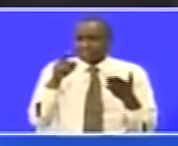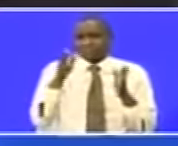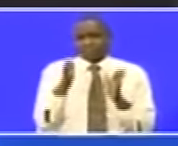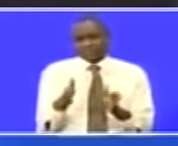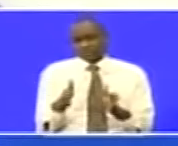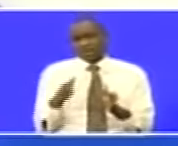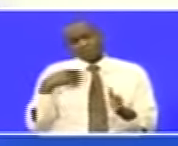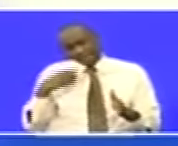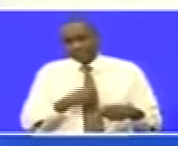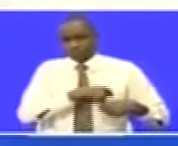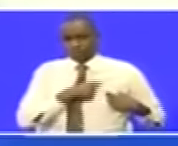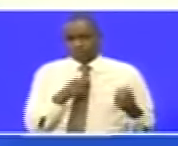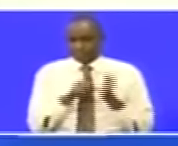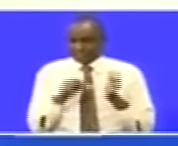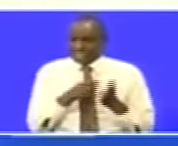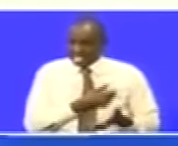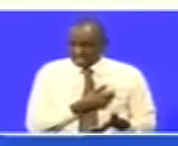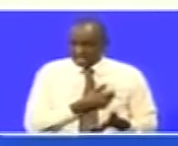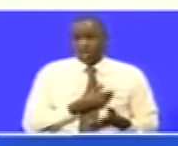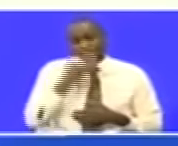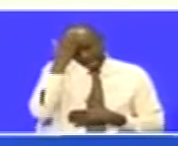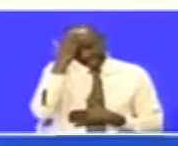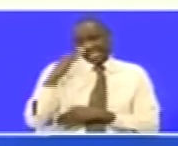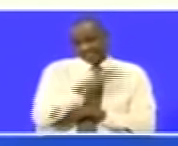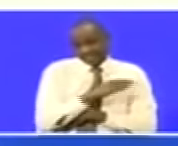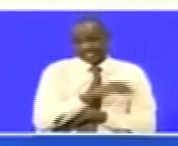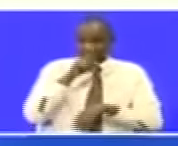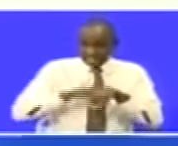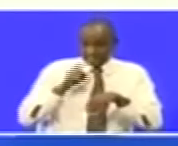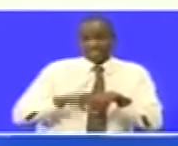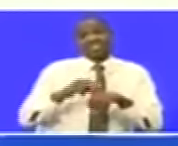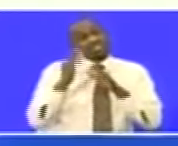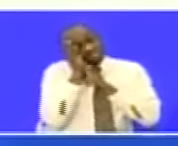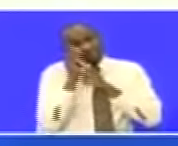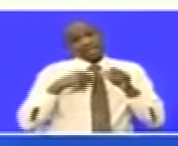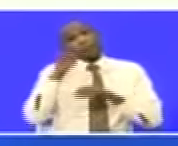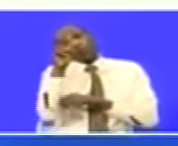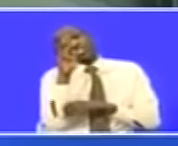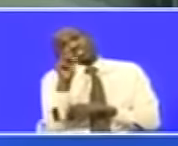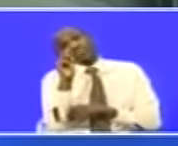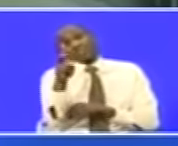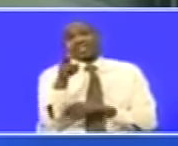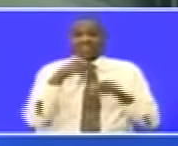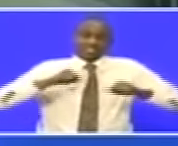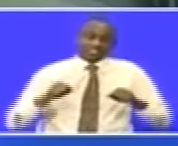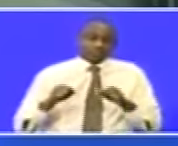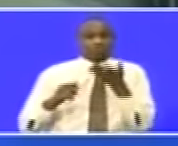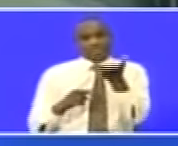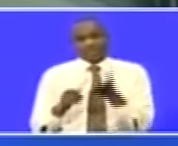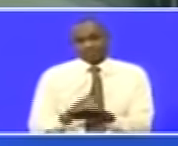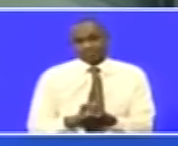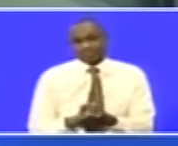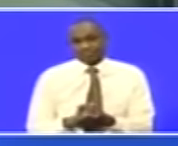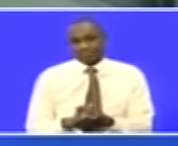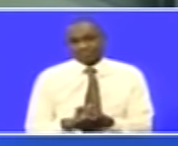have suffered a cardiac arrest late Monday evening in his living room as he watched primetime news. He was extremely concerned